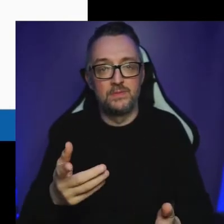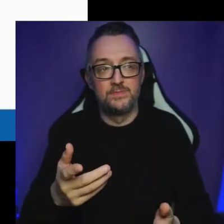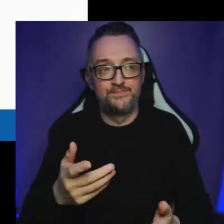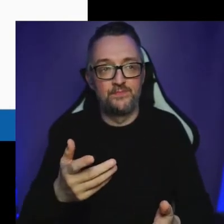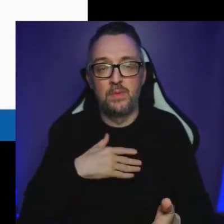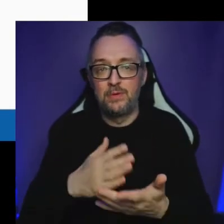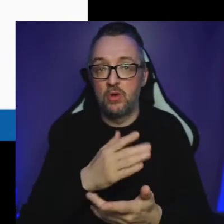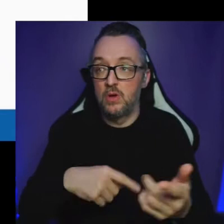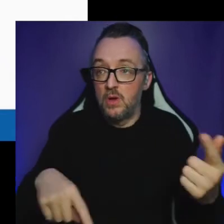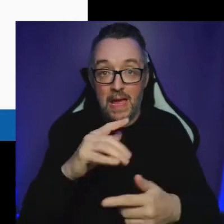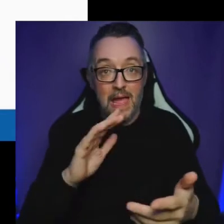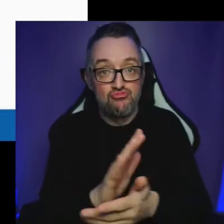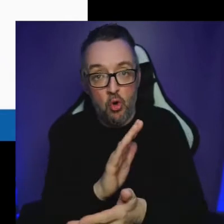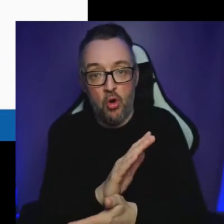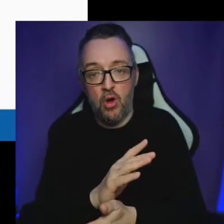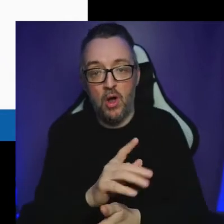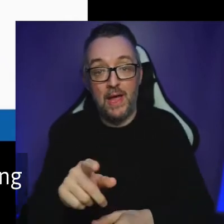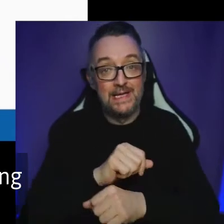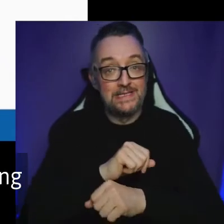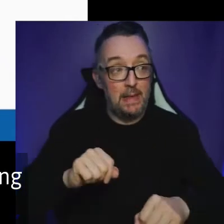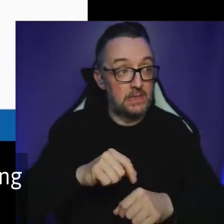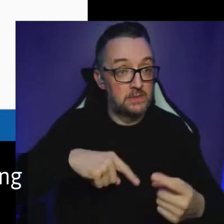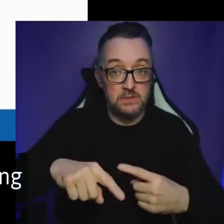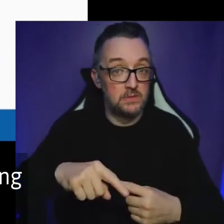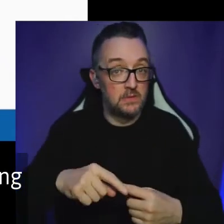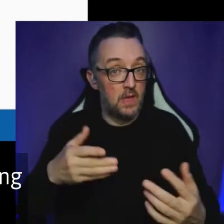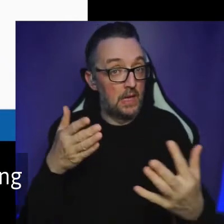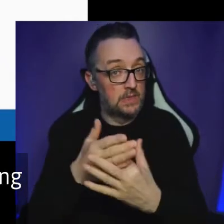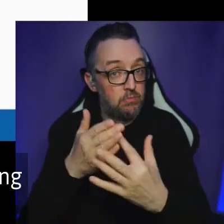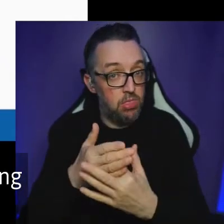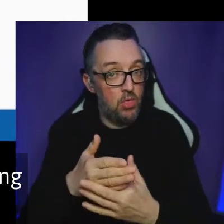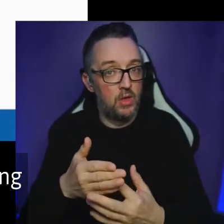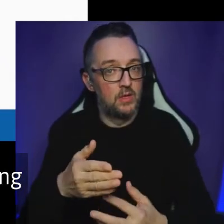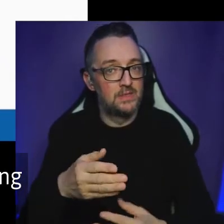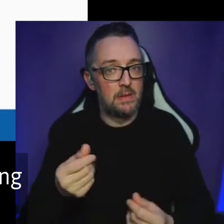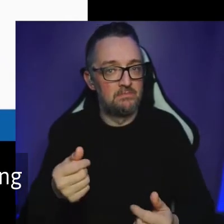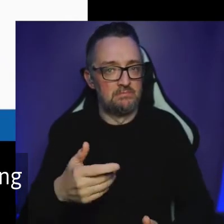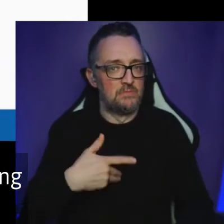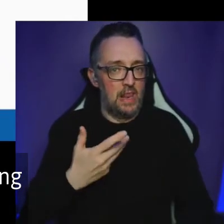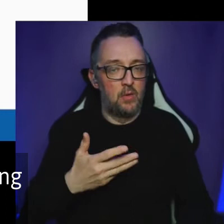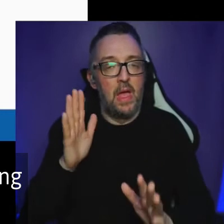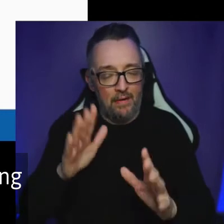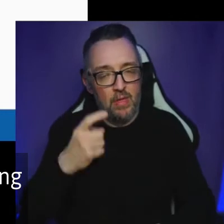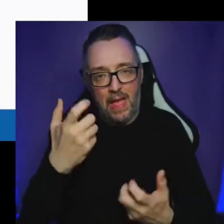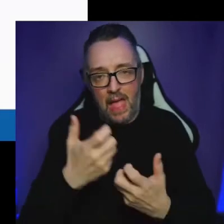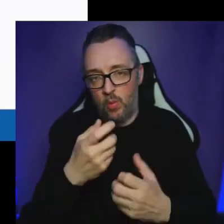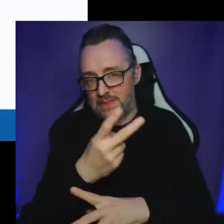use and take part of? Is the space accessible? Does it work for people? So we need to be thinking about these things when we're designing